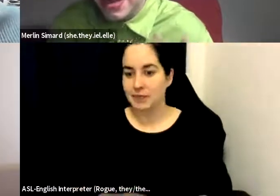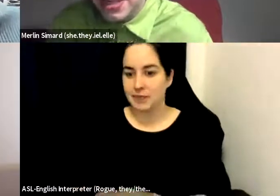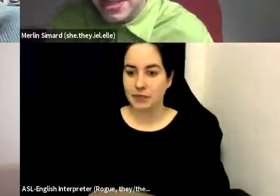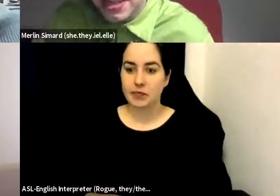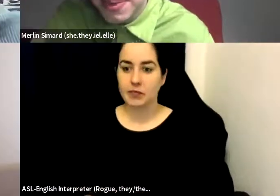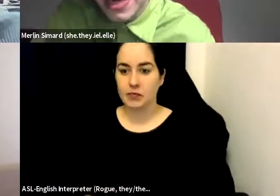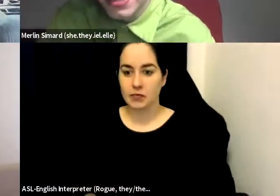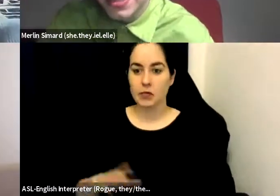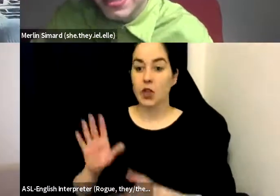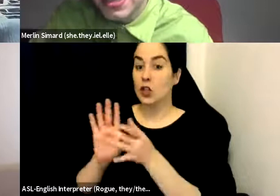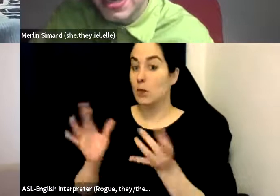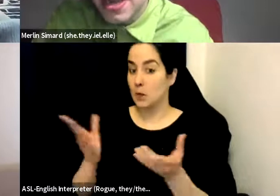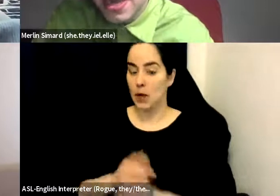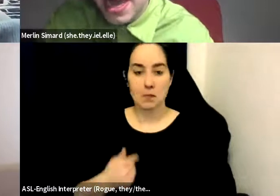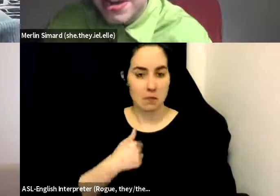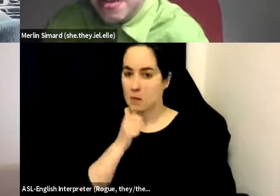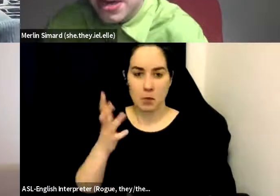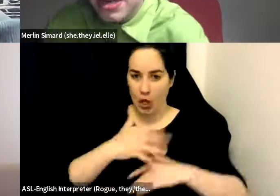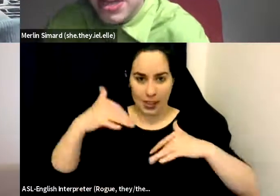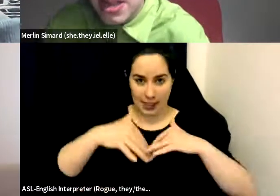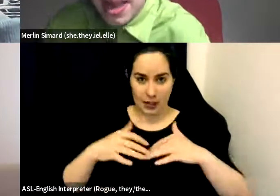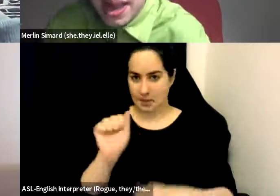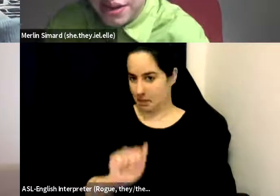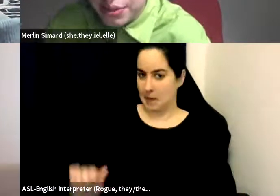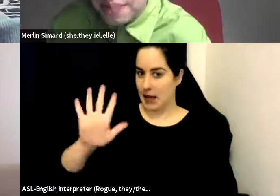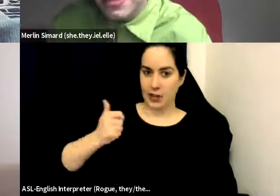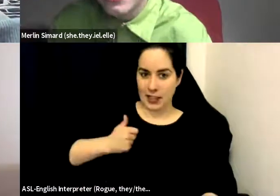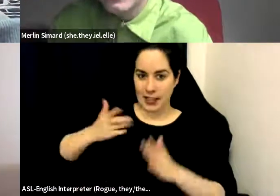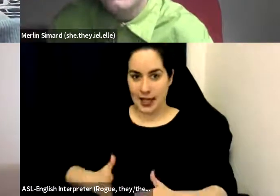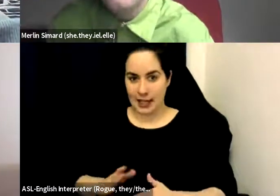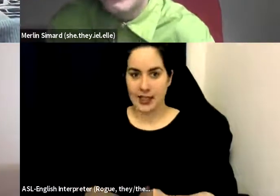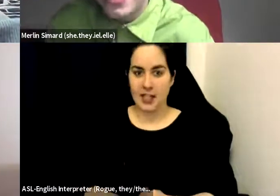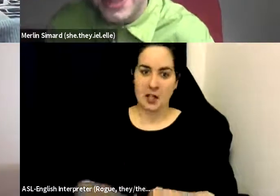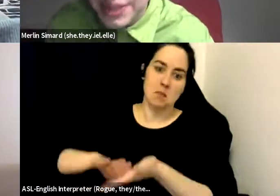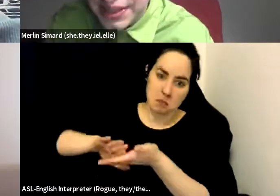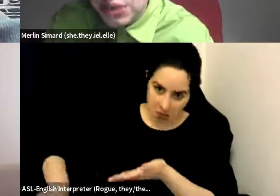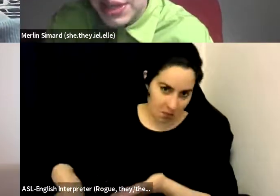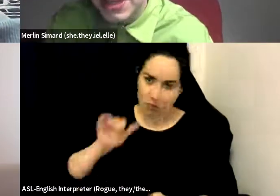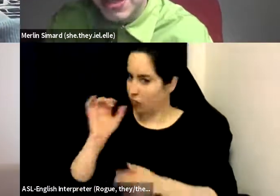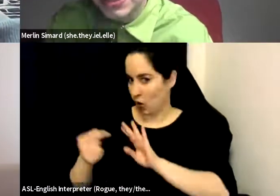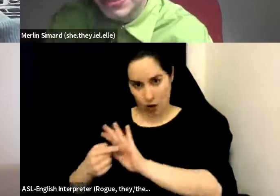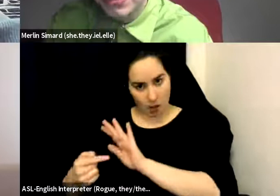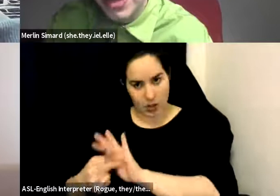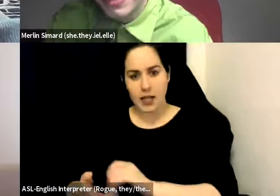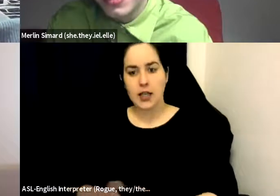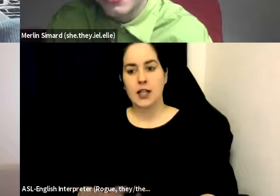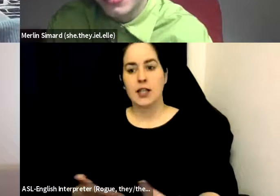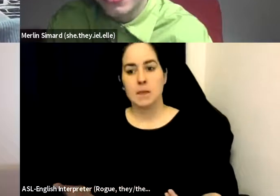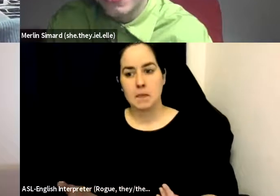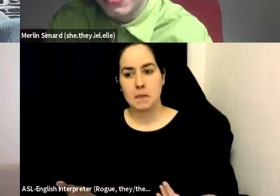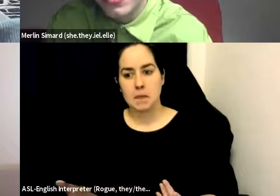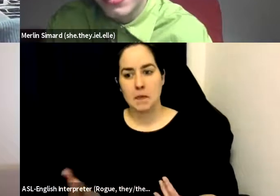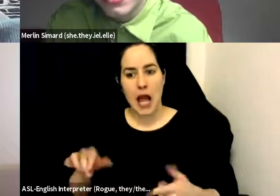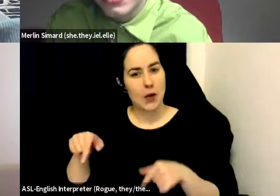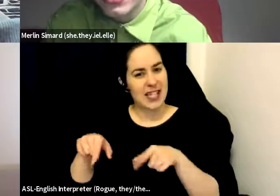I'm not Indigenous, but Asian Canadian, and on the margins and underrepresented. How does this situation look to you navigating the